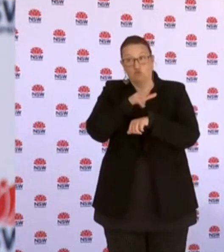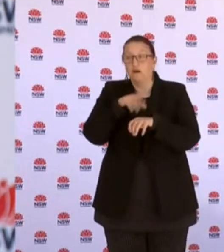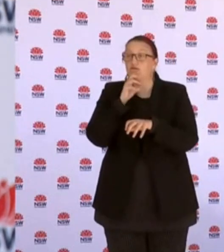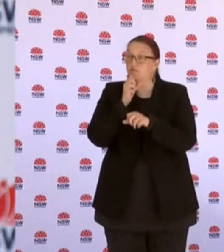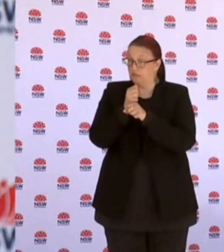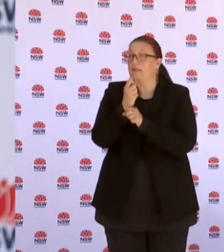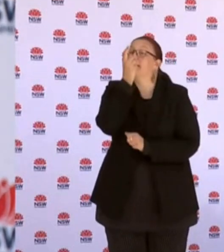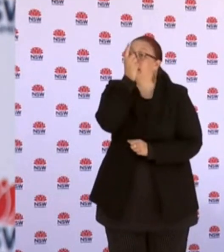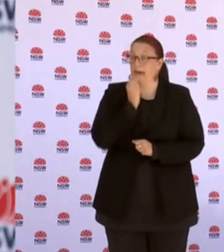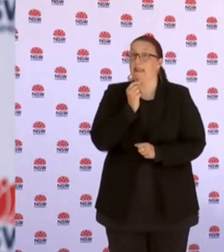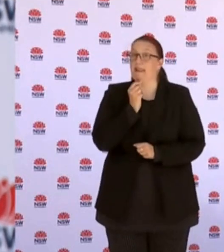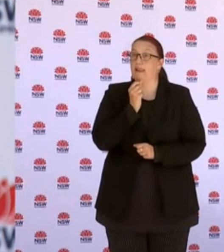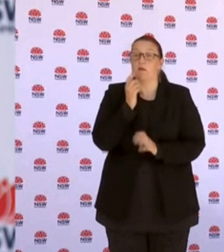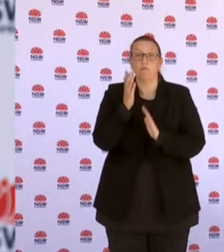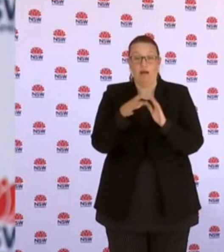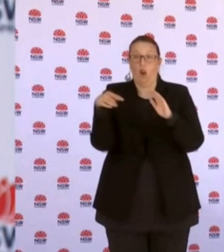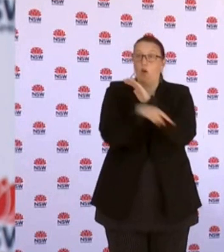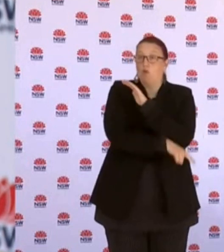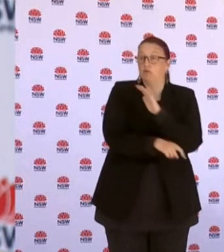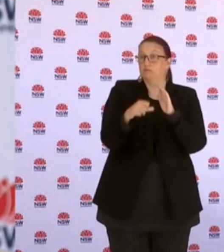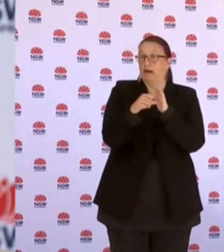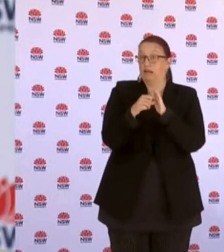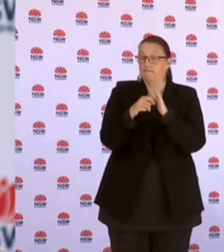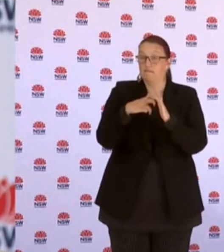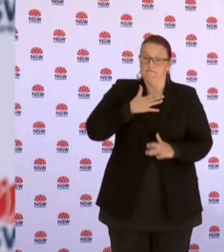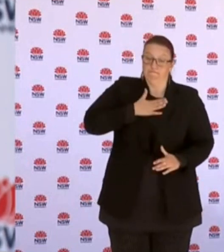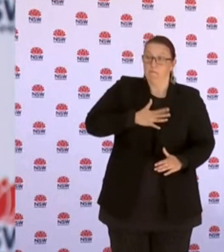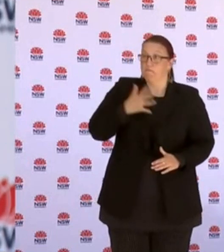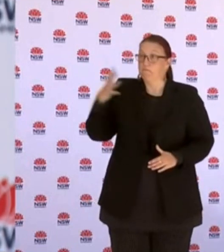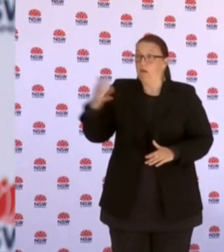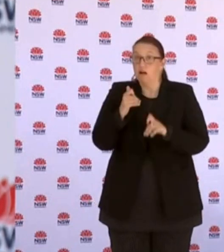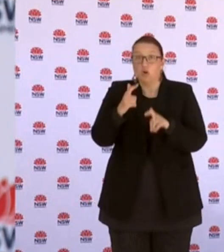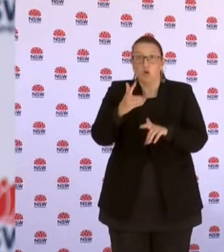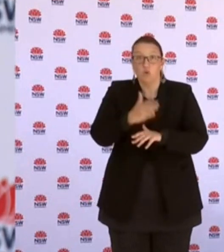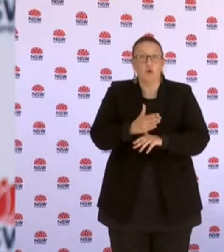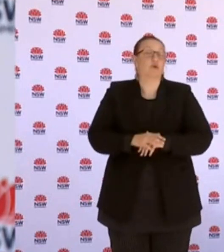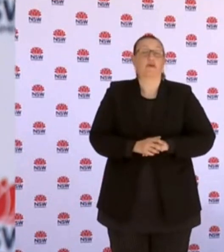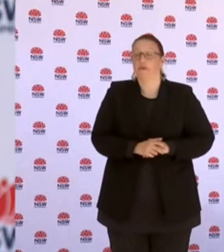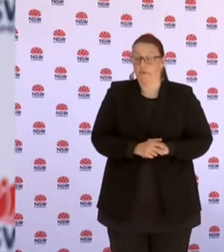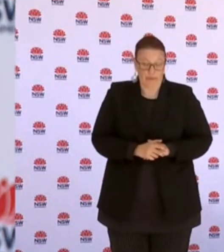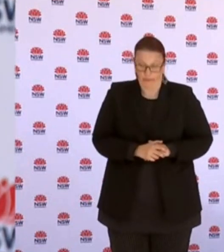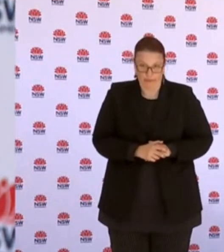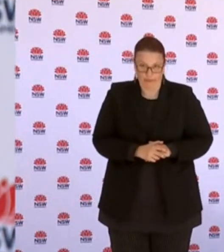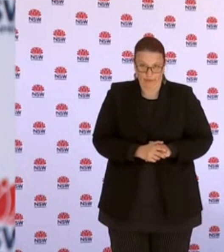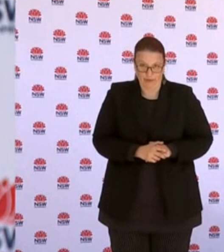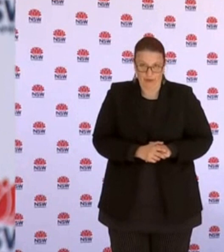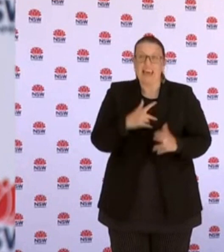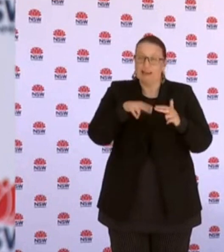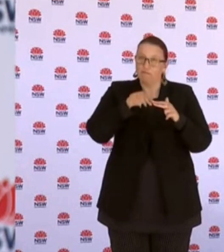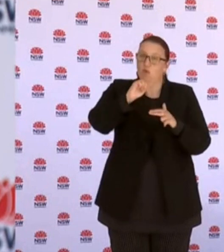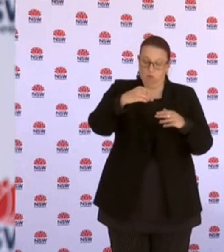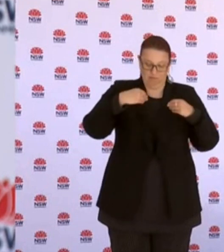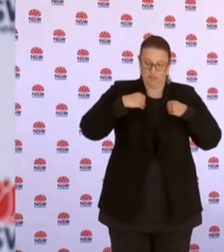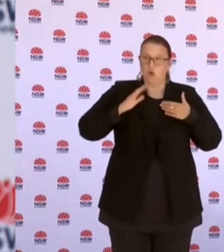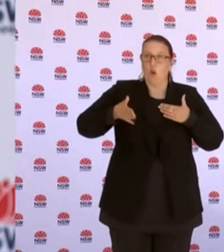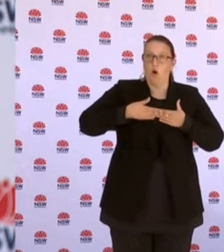put a very strong case to the federal government, and we're also picking up the tab for anybody that lives outside of the hotspot areas. So if